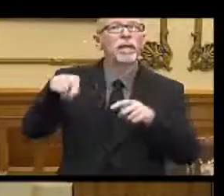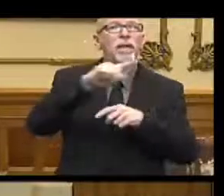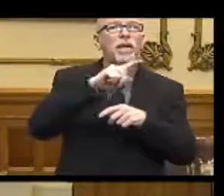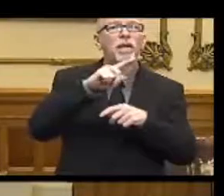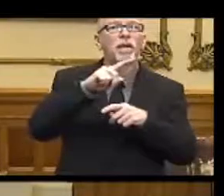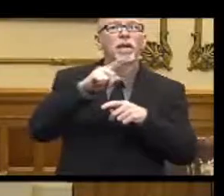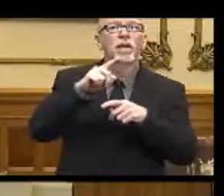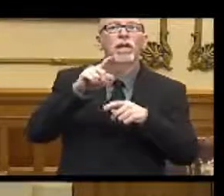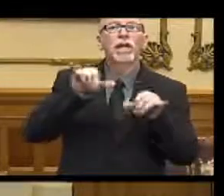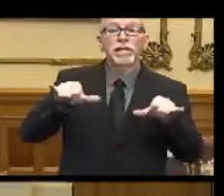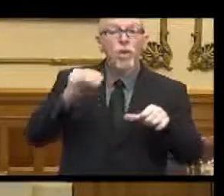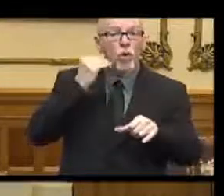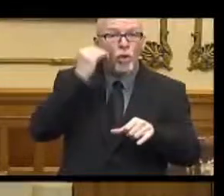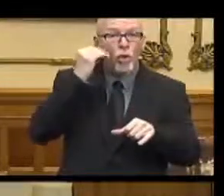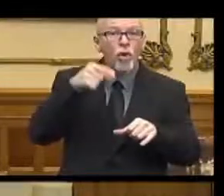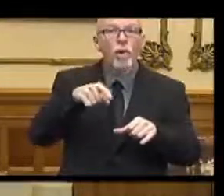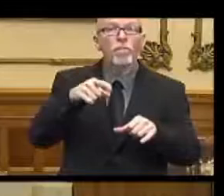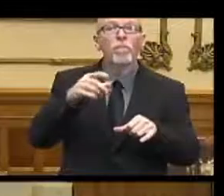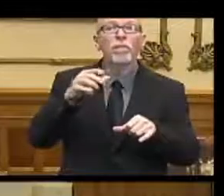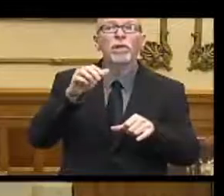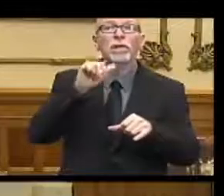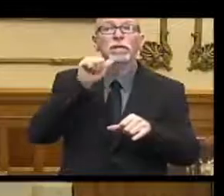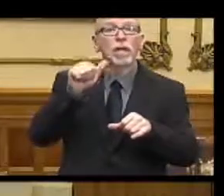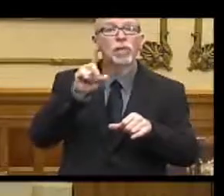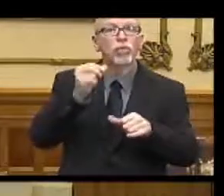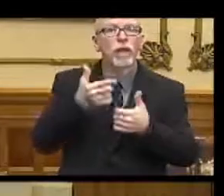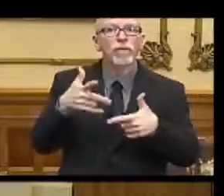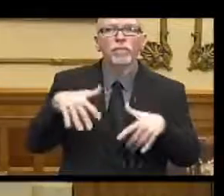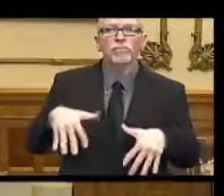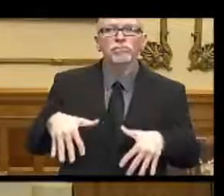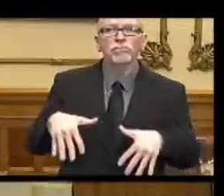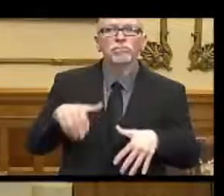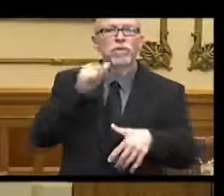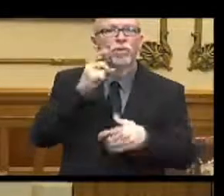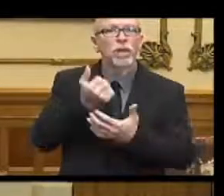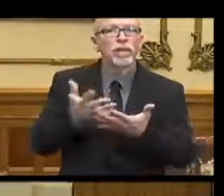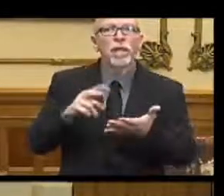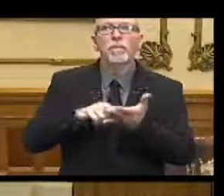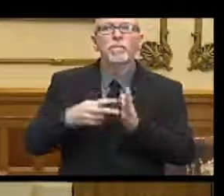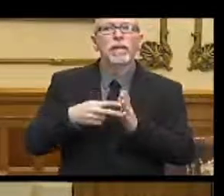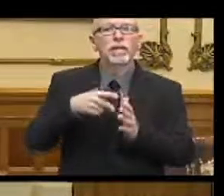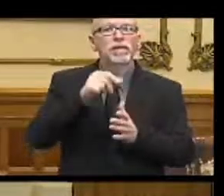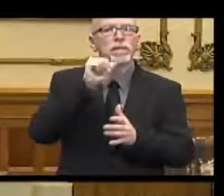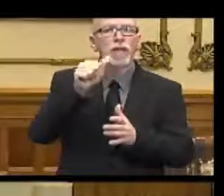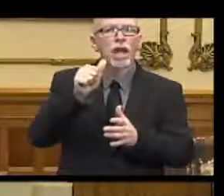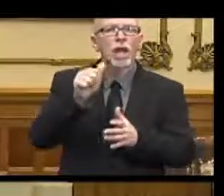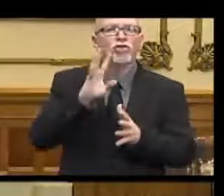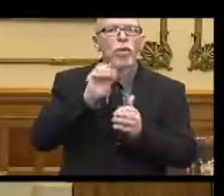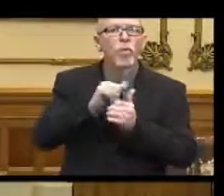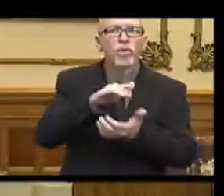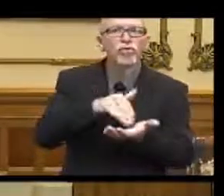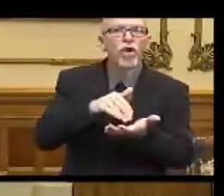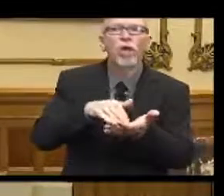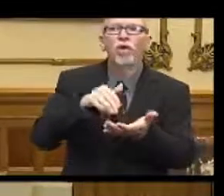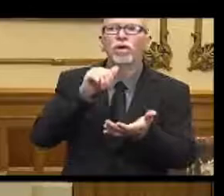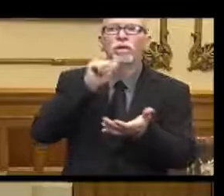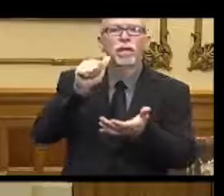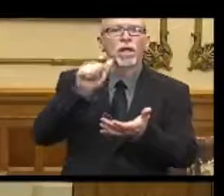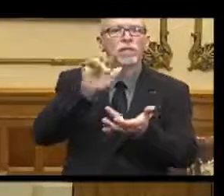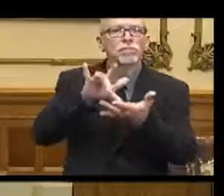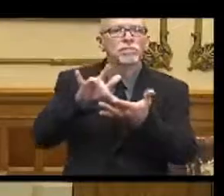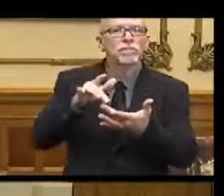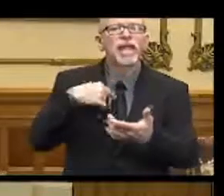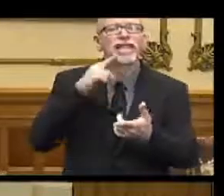just stay at home and don't talk to anybody, don't do anything. And what that means is that they're not talking to their doctors either. I think it's very